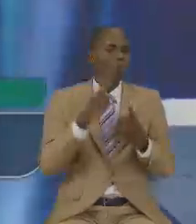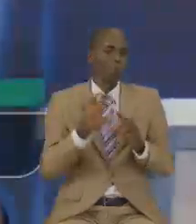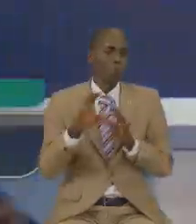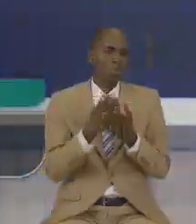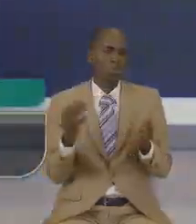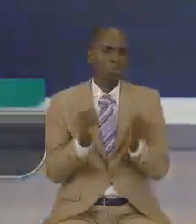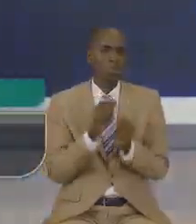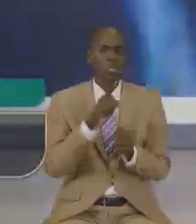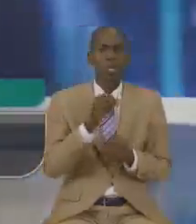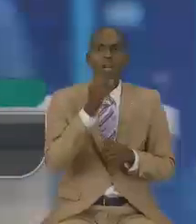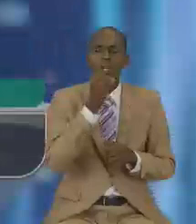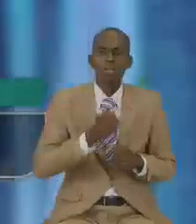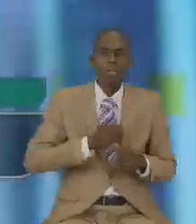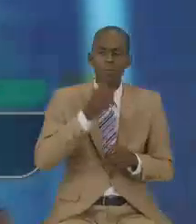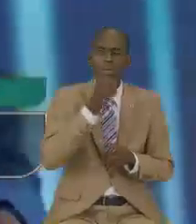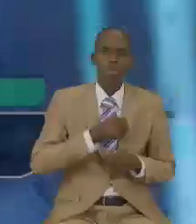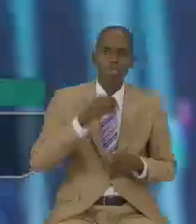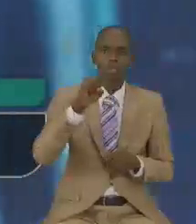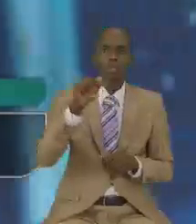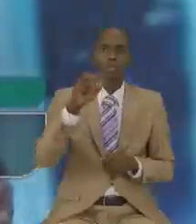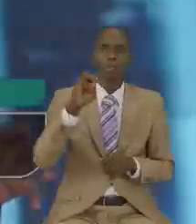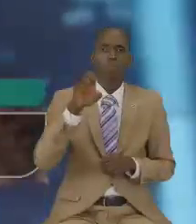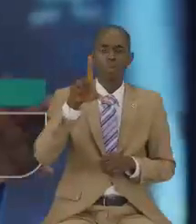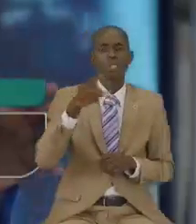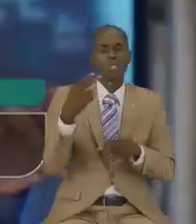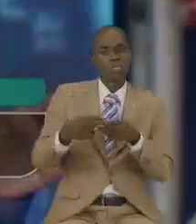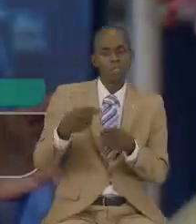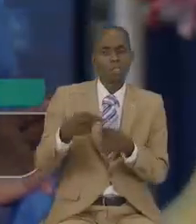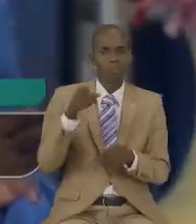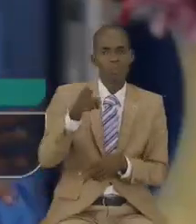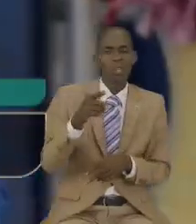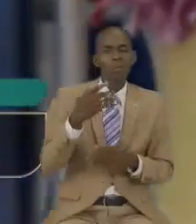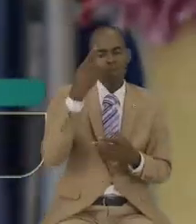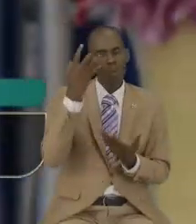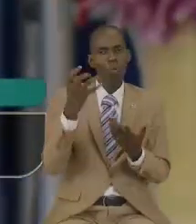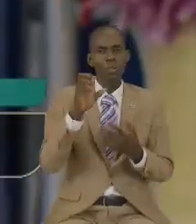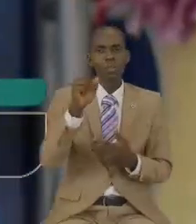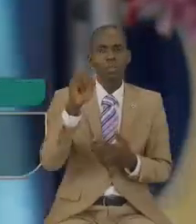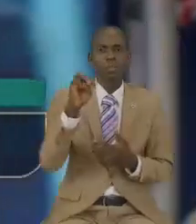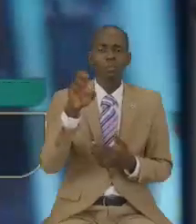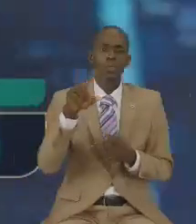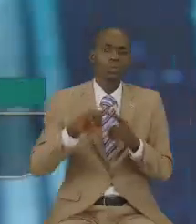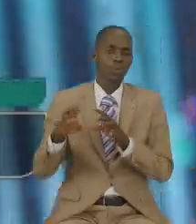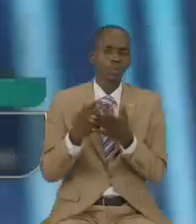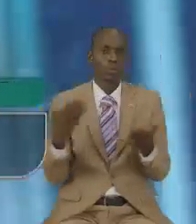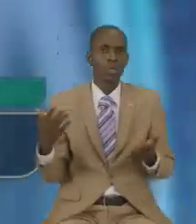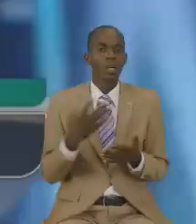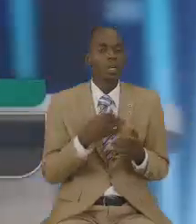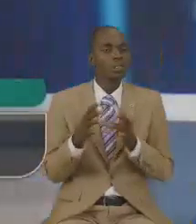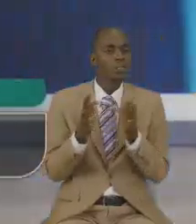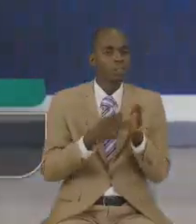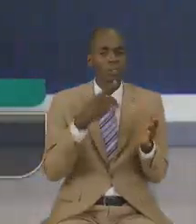him. Samuel, Samuel. He named him. He wanted to do something with him. And Jesus said,